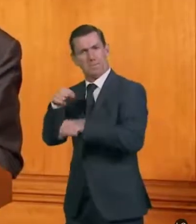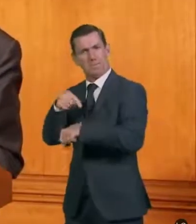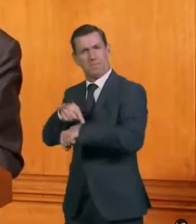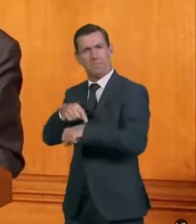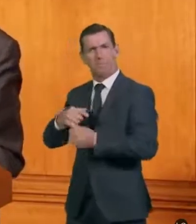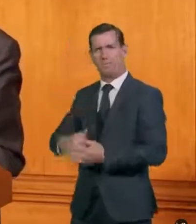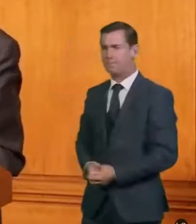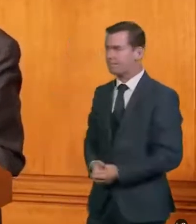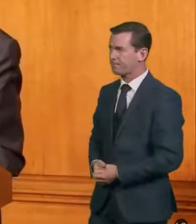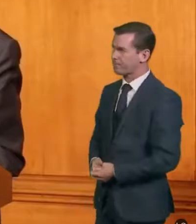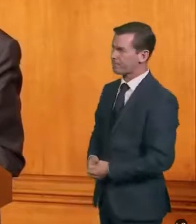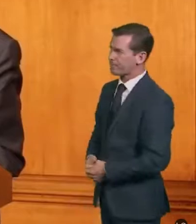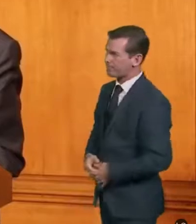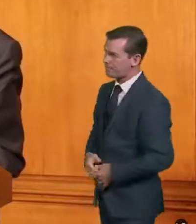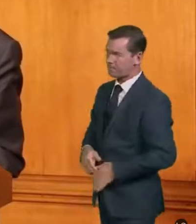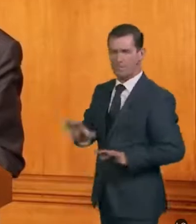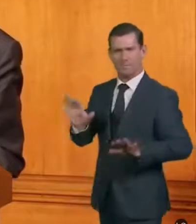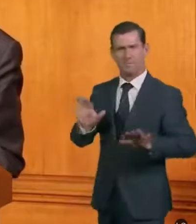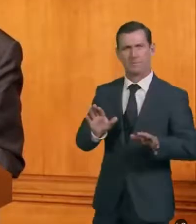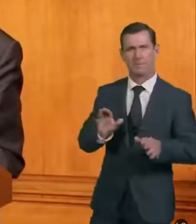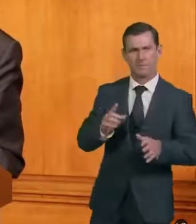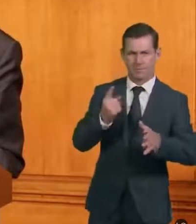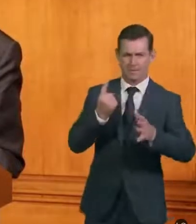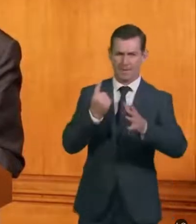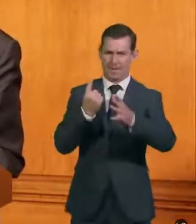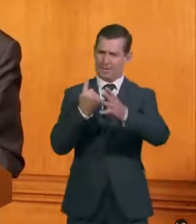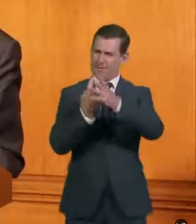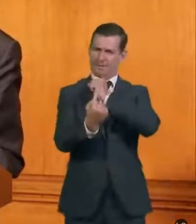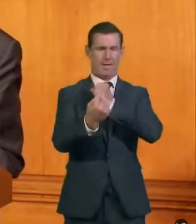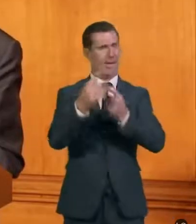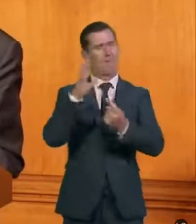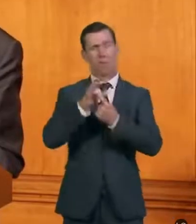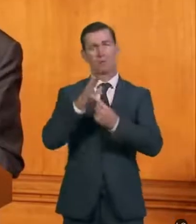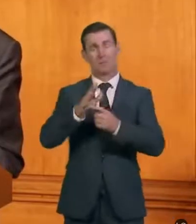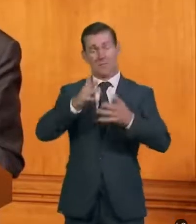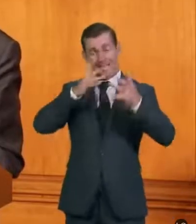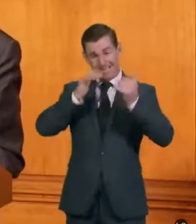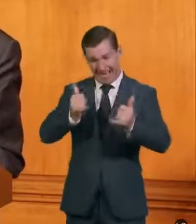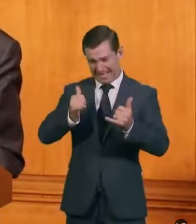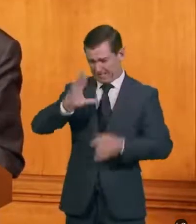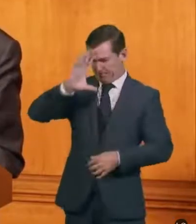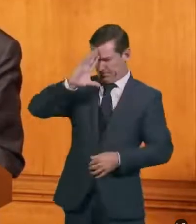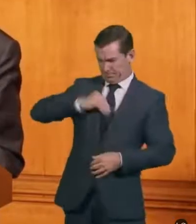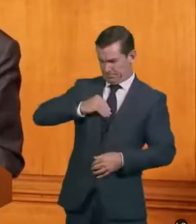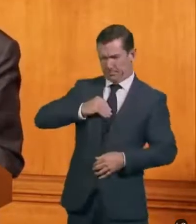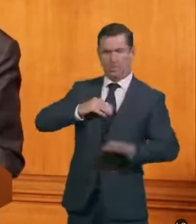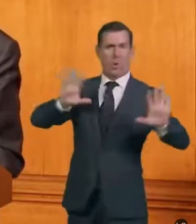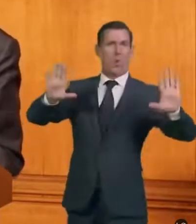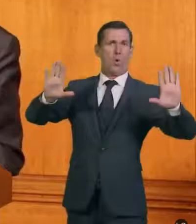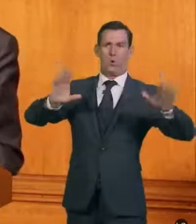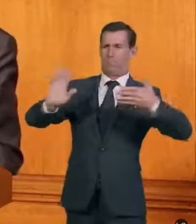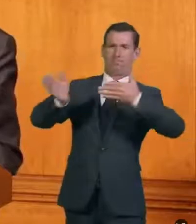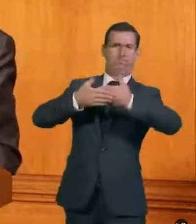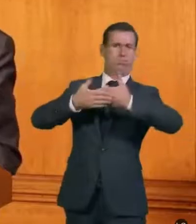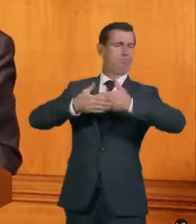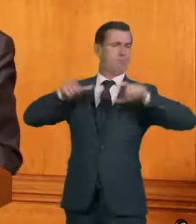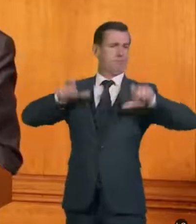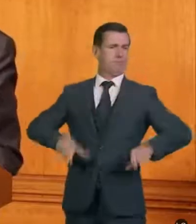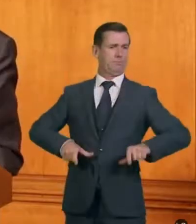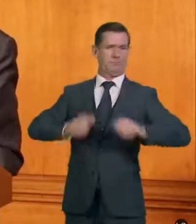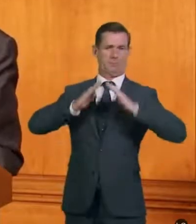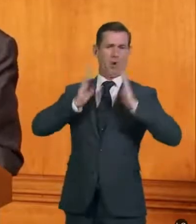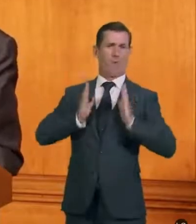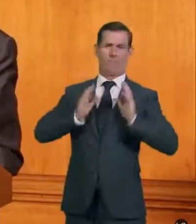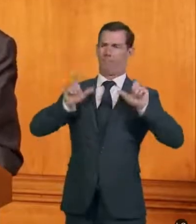only works if people isolate. And so making sure that we keep as many of us out of circulation as possible who are infected during the time of